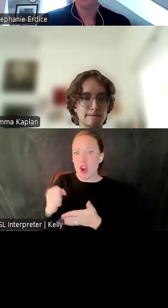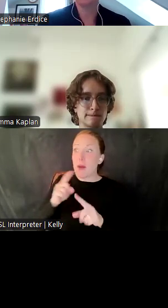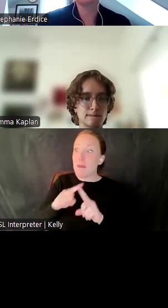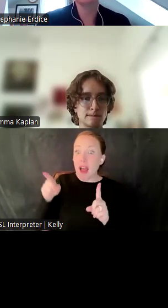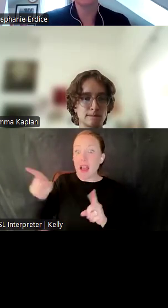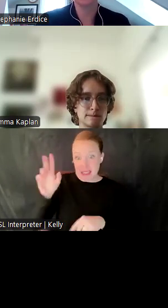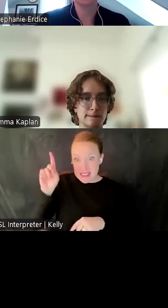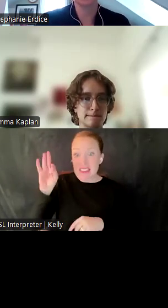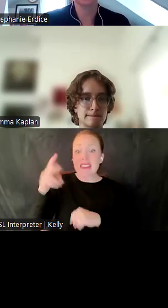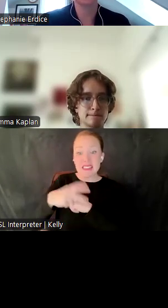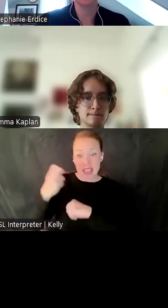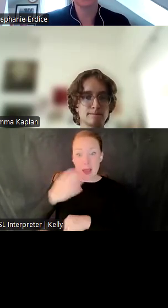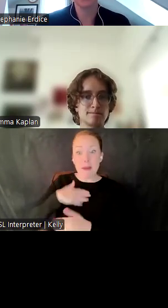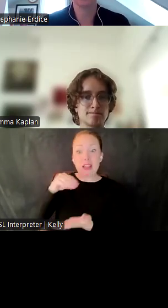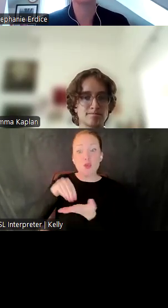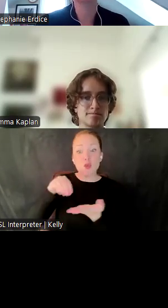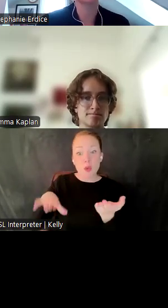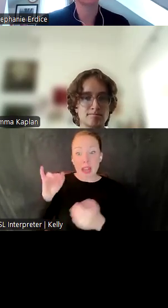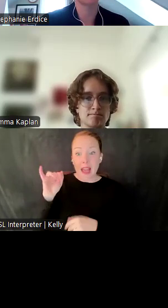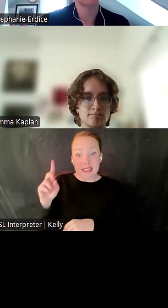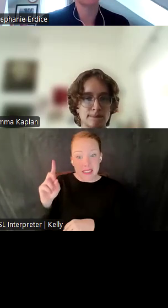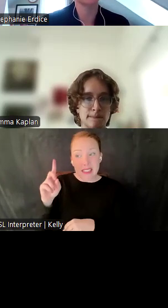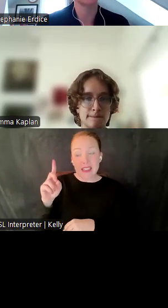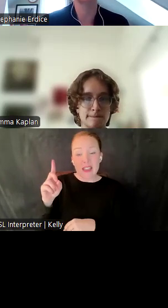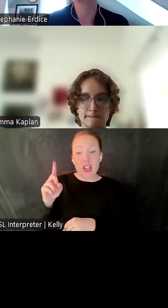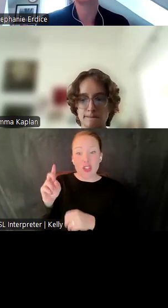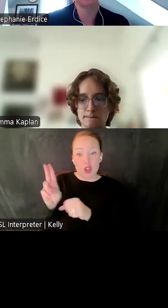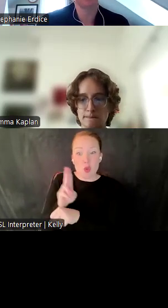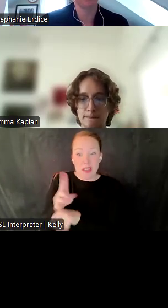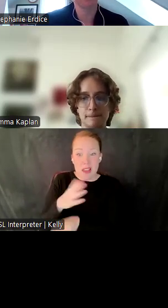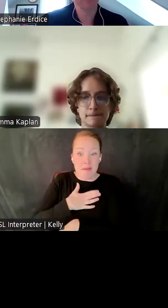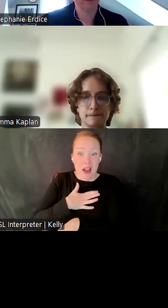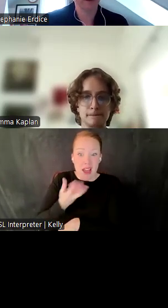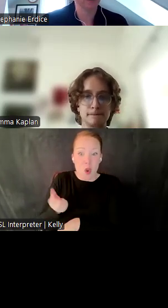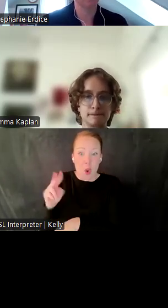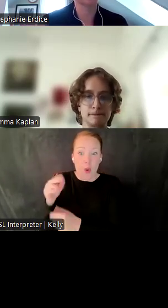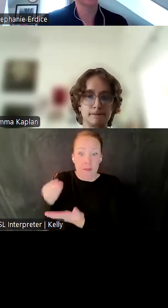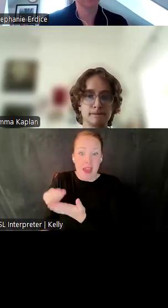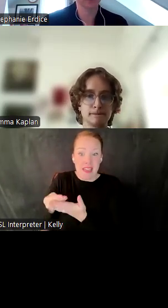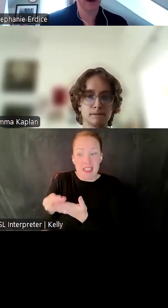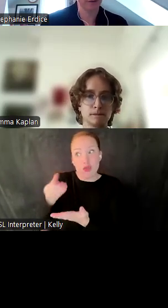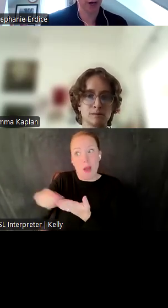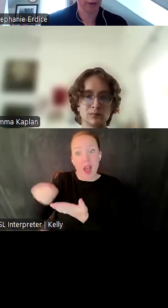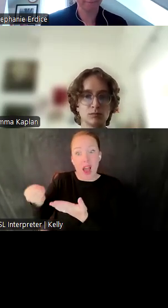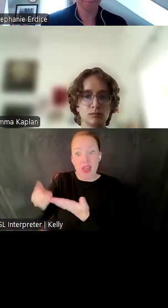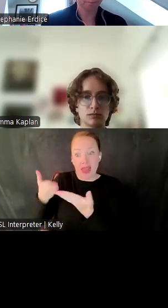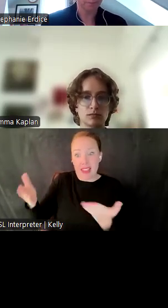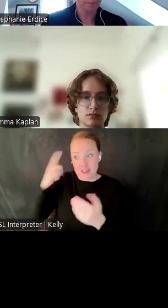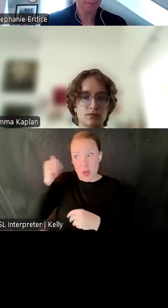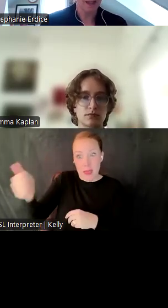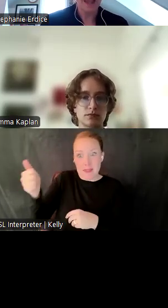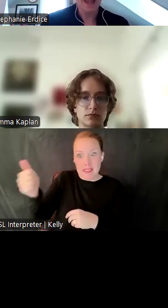situation where someone's taken their student ID or is abusing their student ID and using money on that card for themselves without the survivor